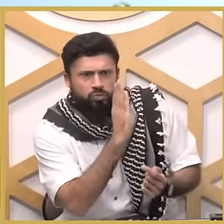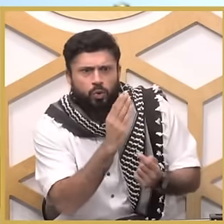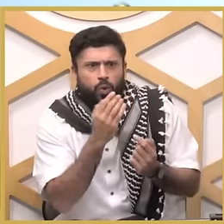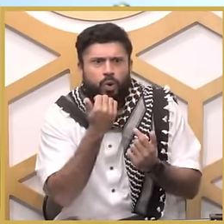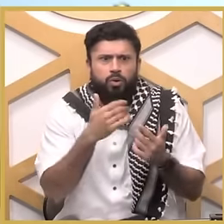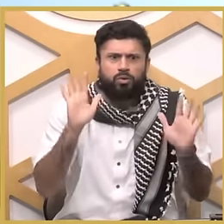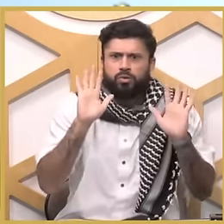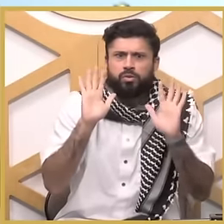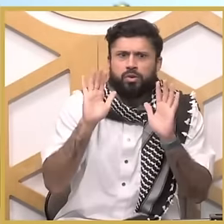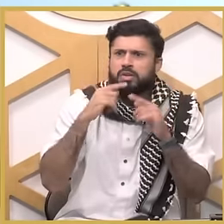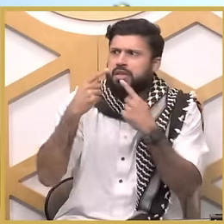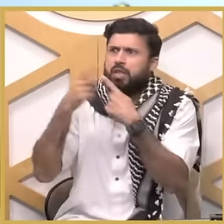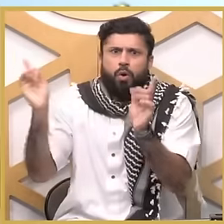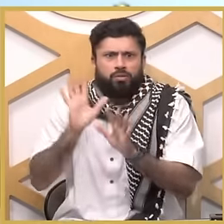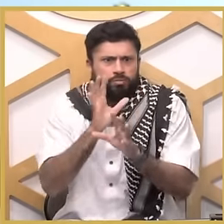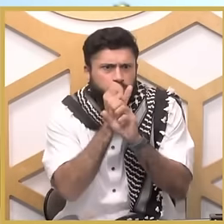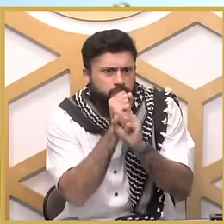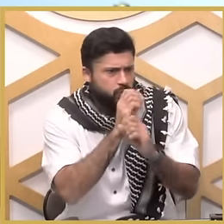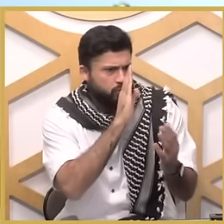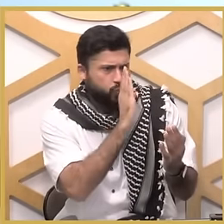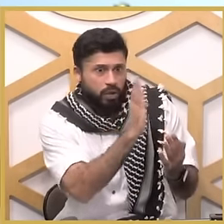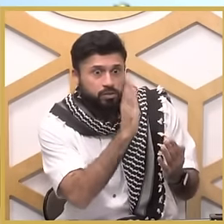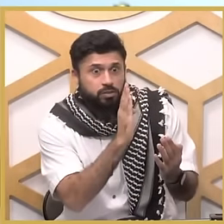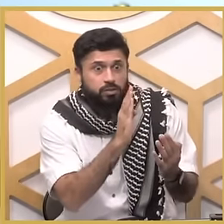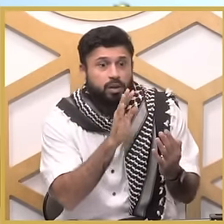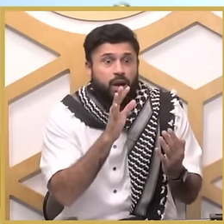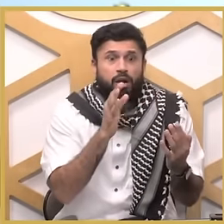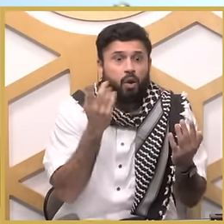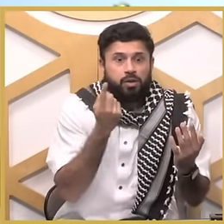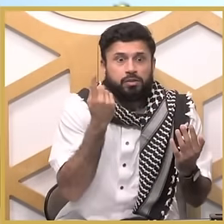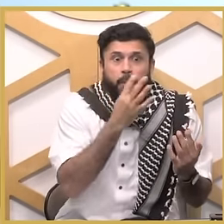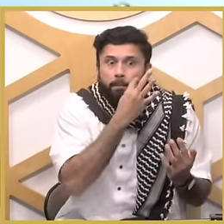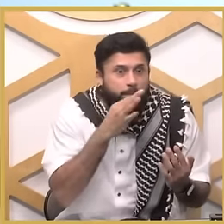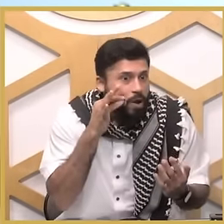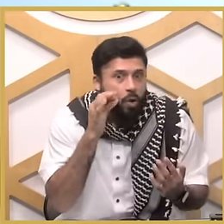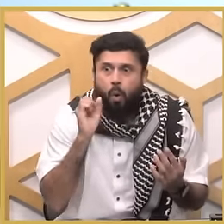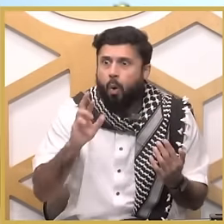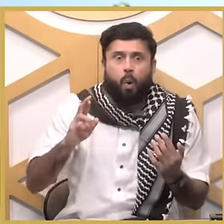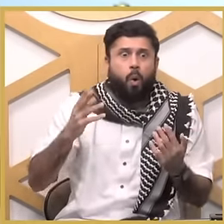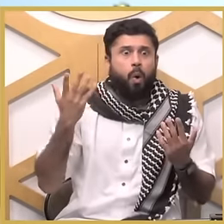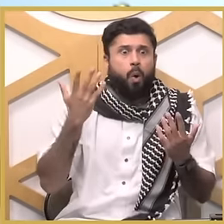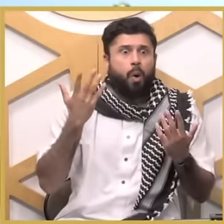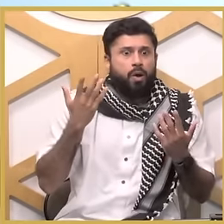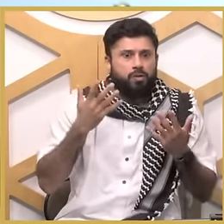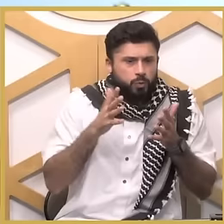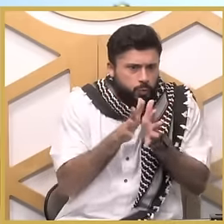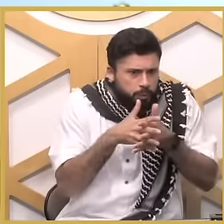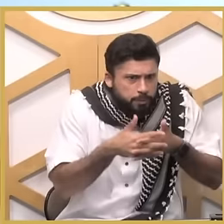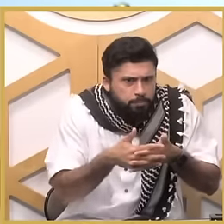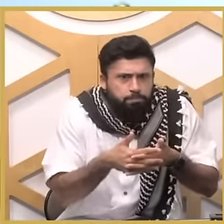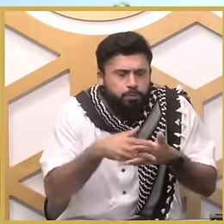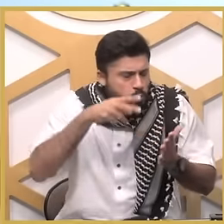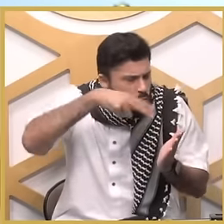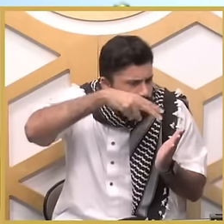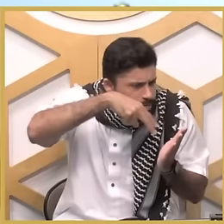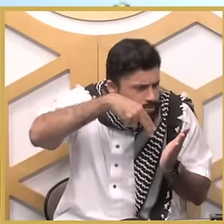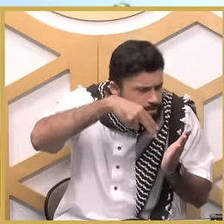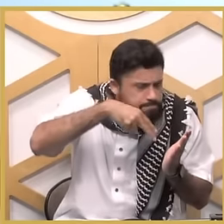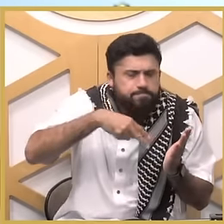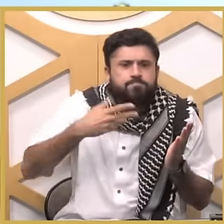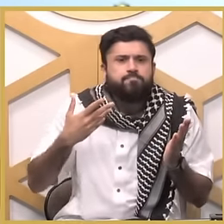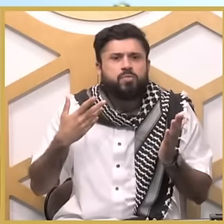fasting even from their families. You know, there's one of the Salaf, I remember, SubhanAllah, reading from Imam al-Ghazali